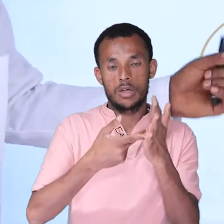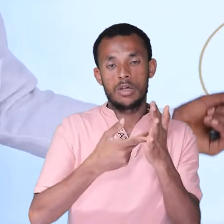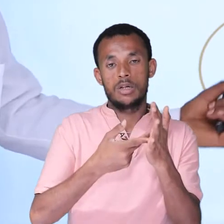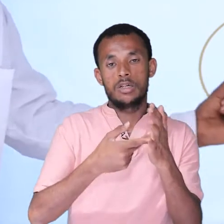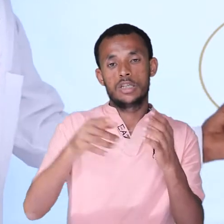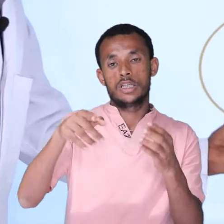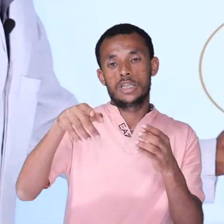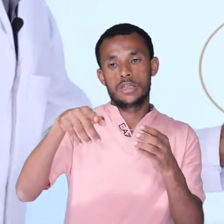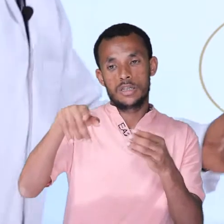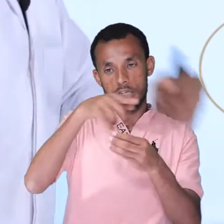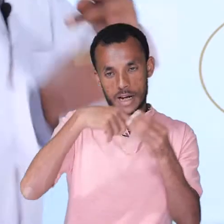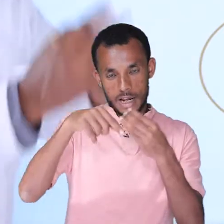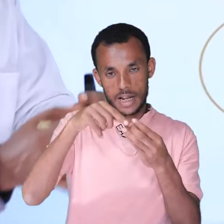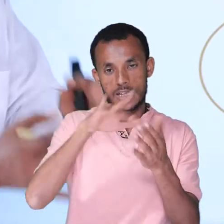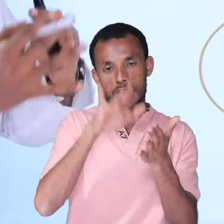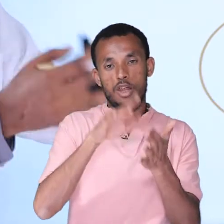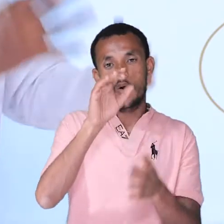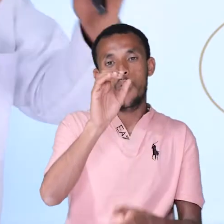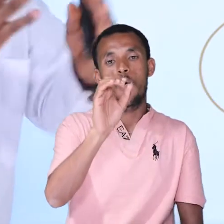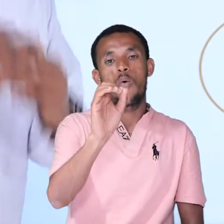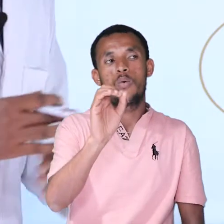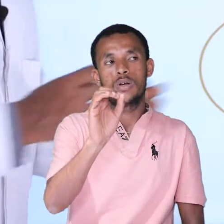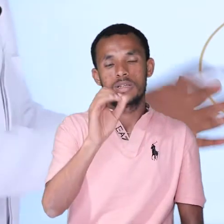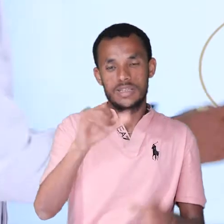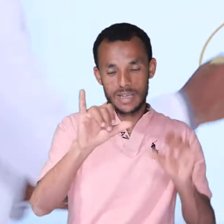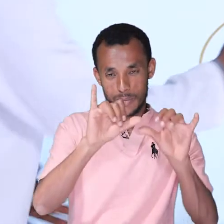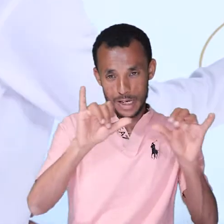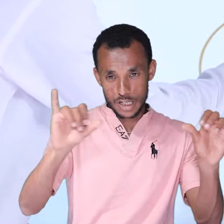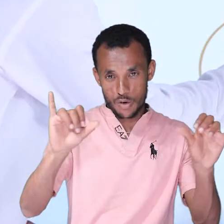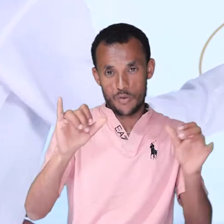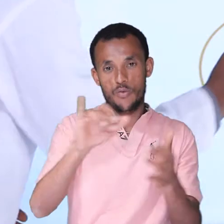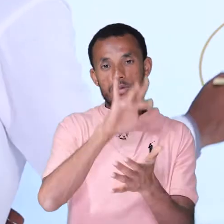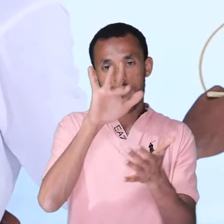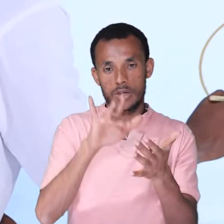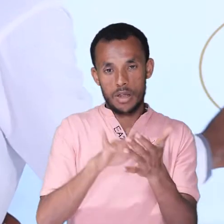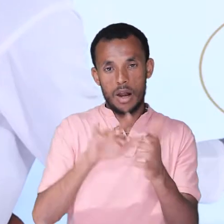circle at center O. Therefore, the measure of central angle